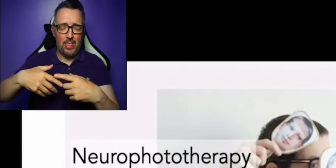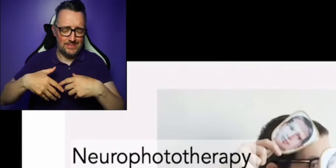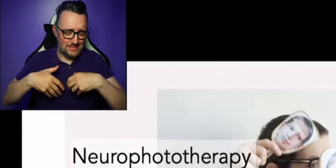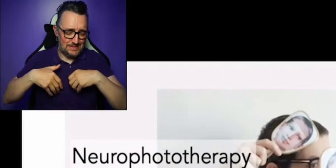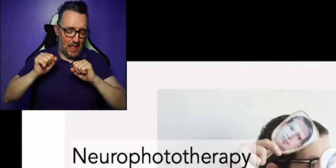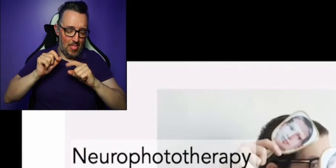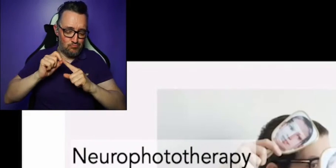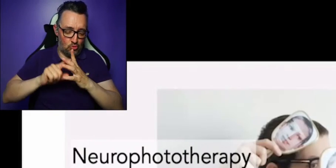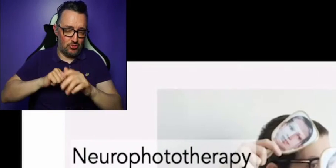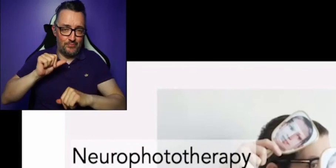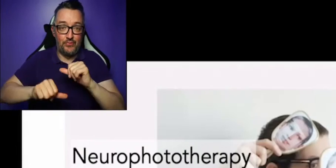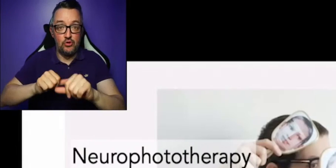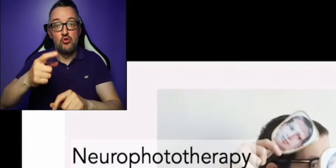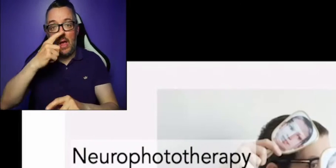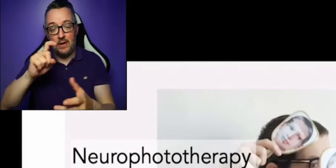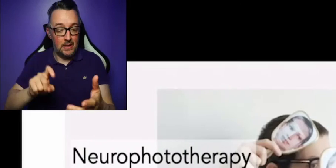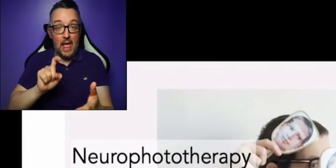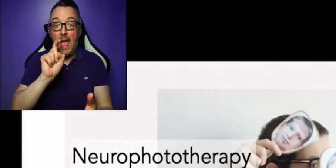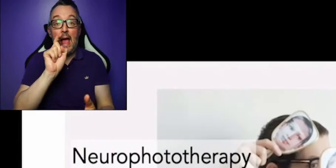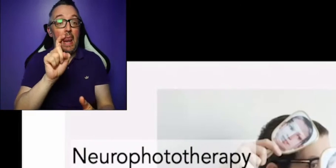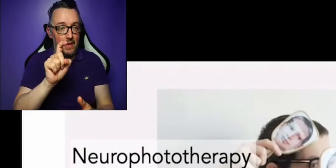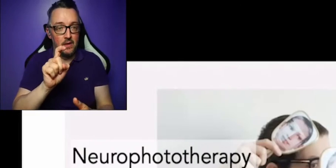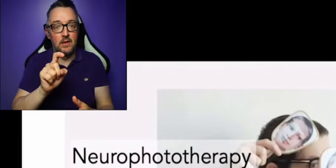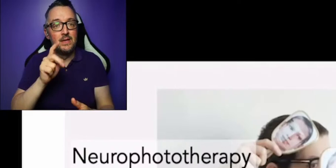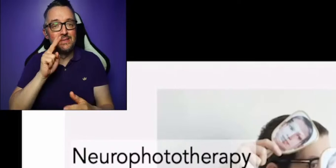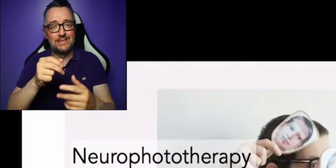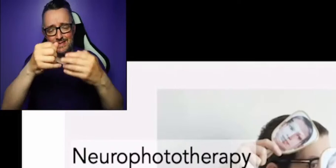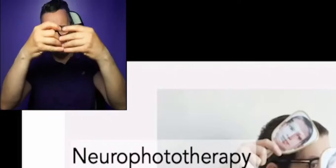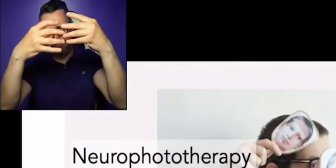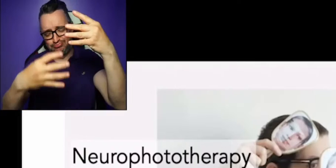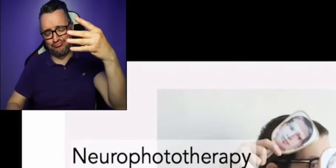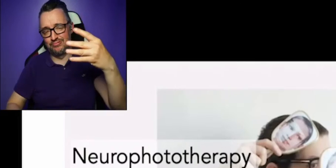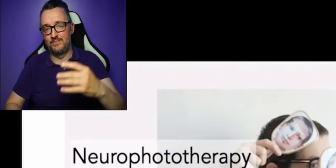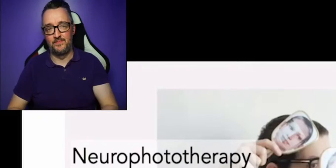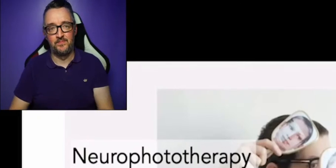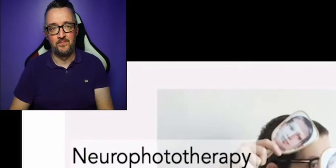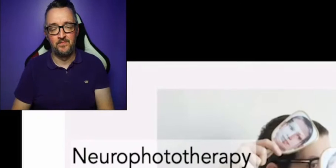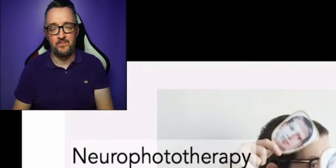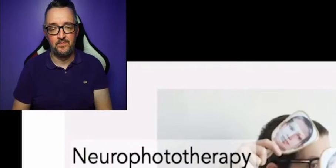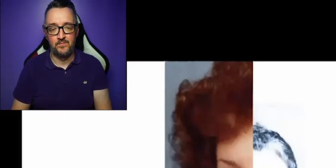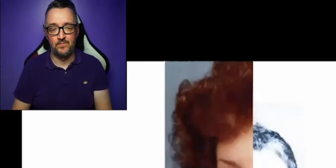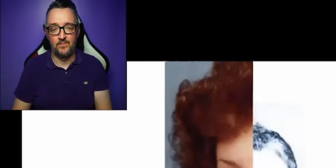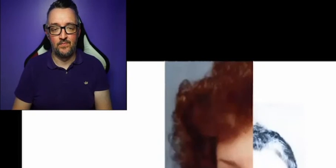beginning yeah. of your project, they can go back in and click into that. Yeah. Definitely.